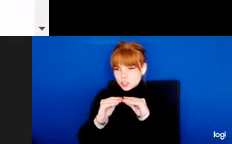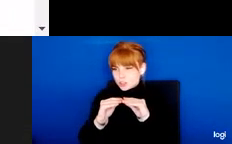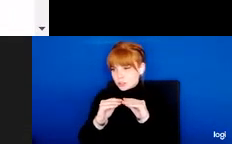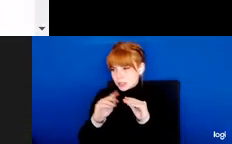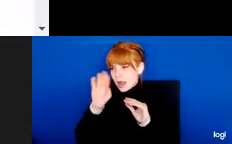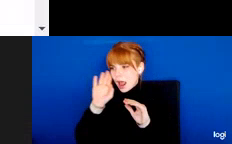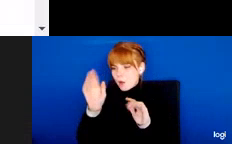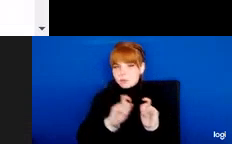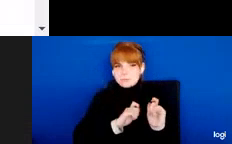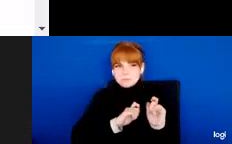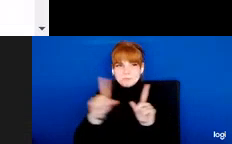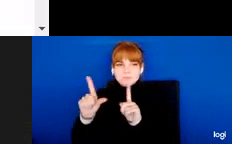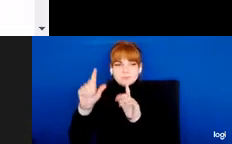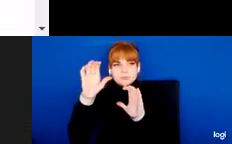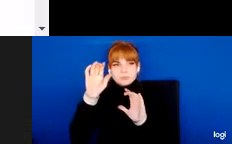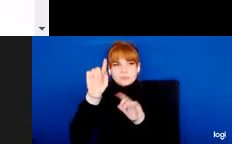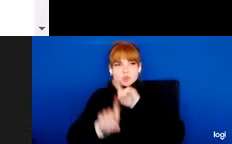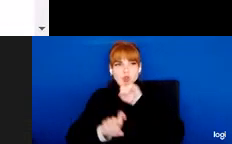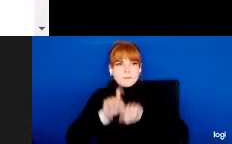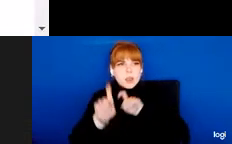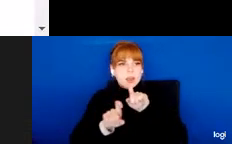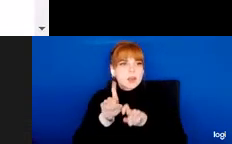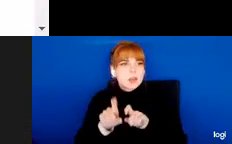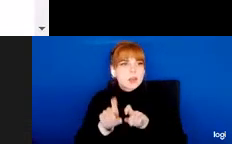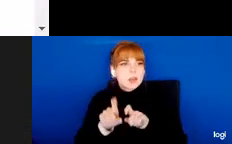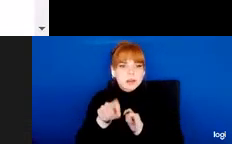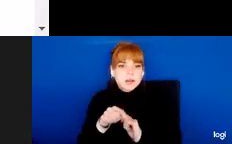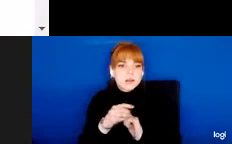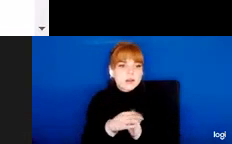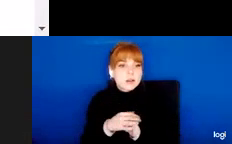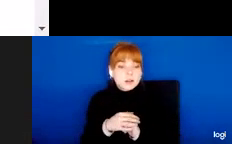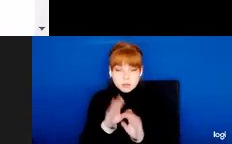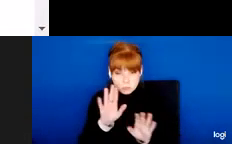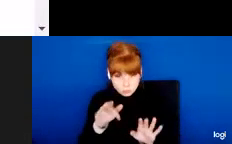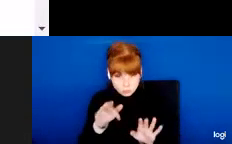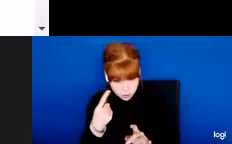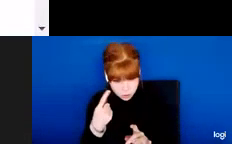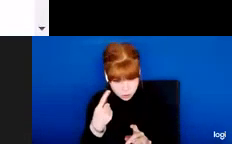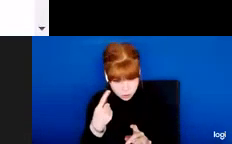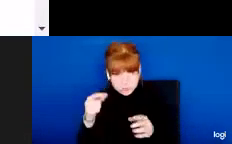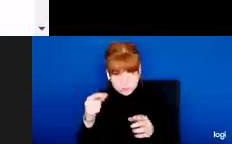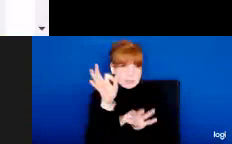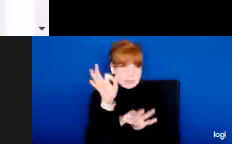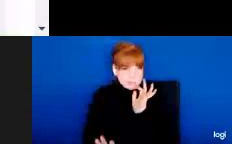to a survey. Now this is not a dashboard. I understand this is a simplified